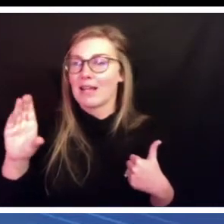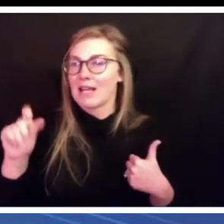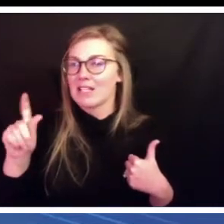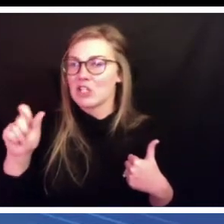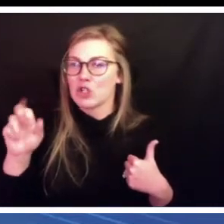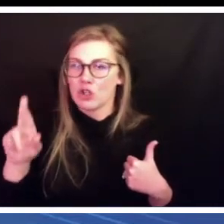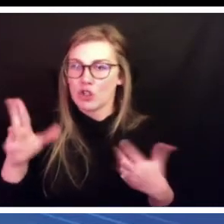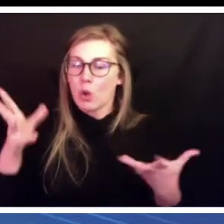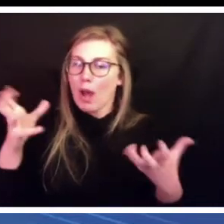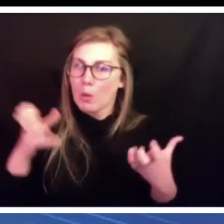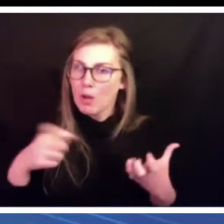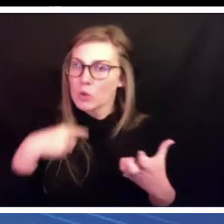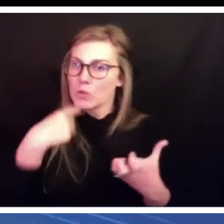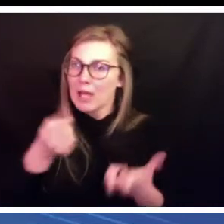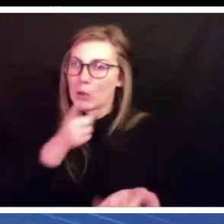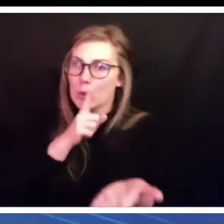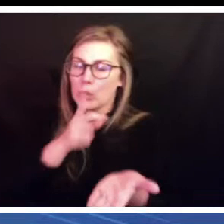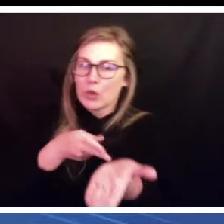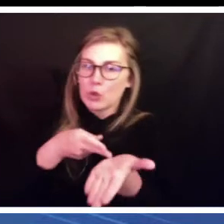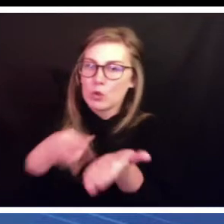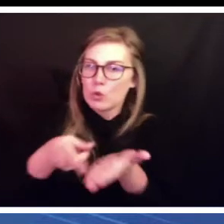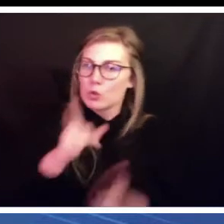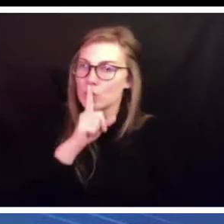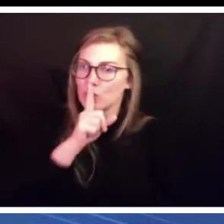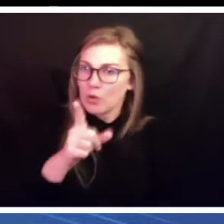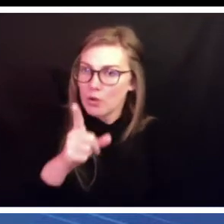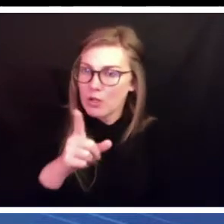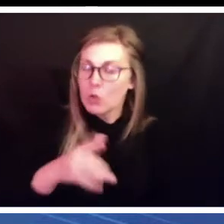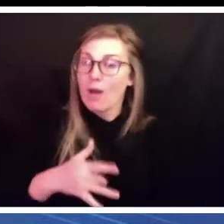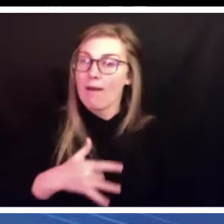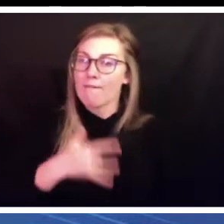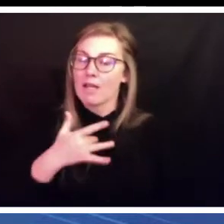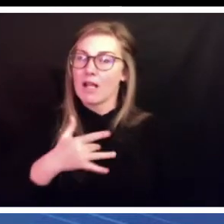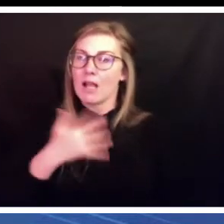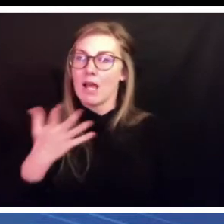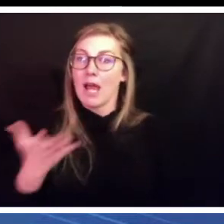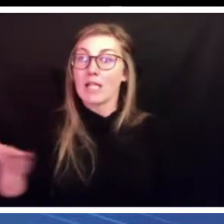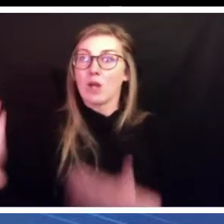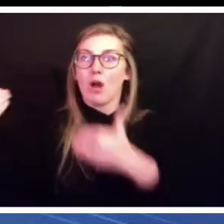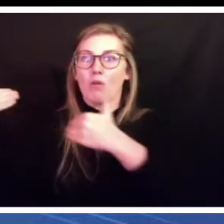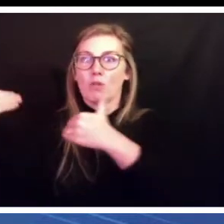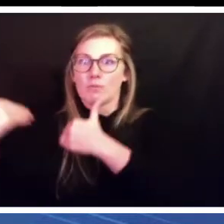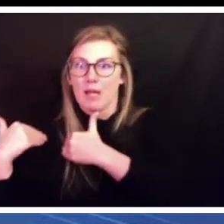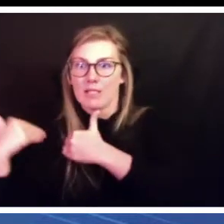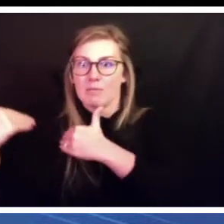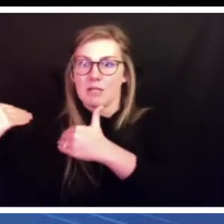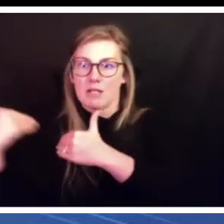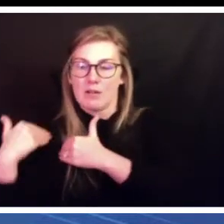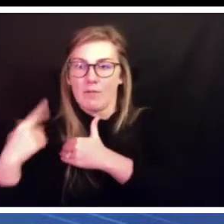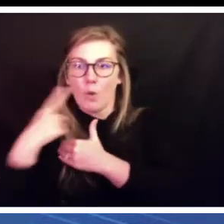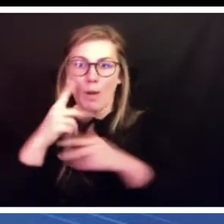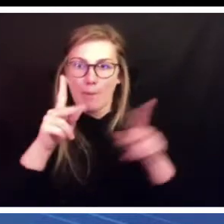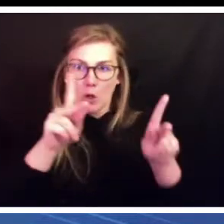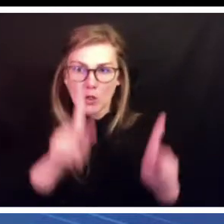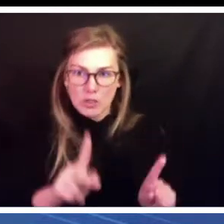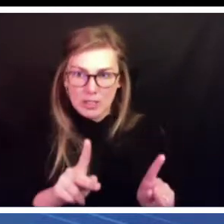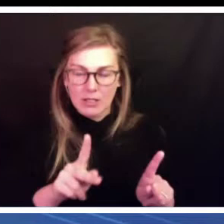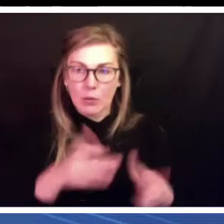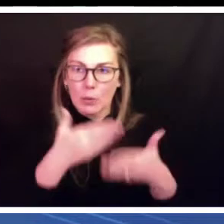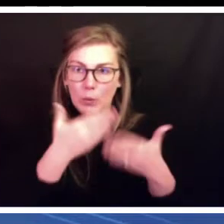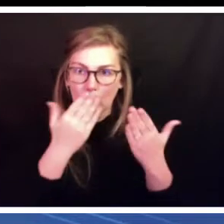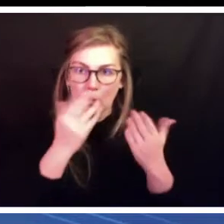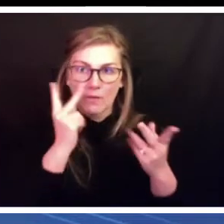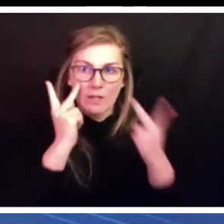felt an enormous responsibility to relate to someone who doesn't have their vision exactly what I am seeing